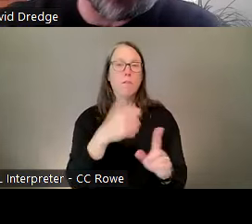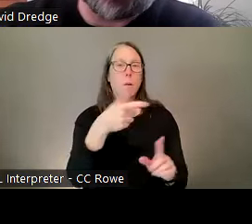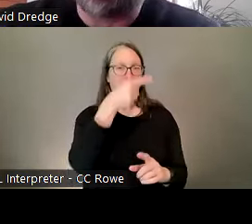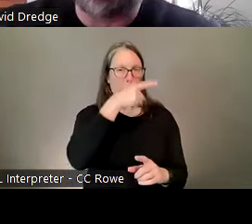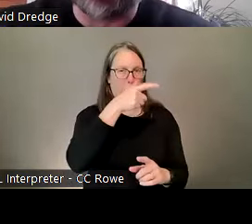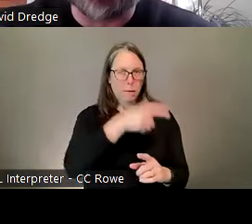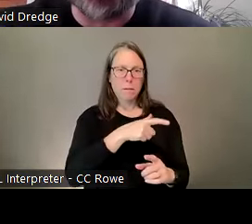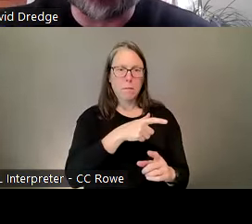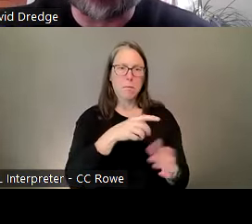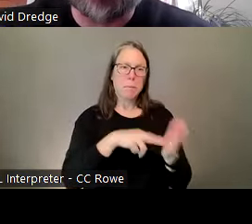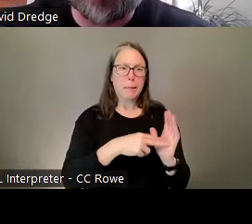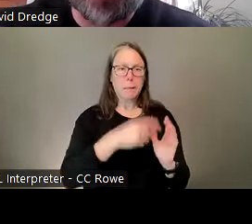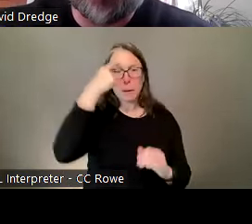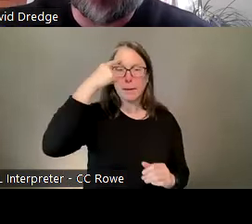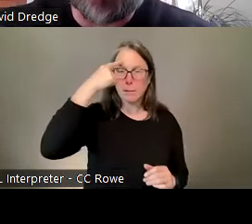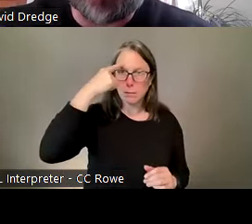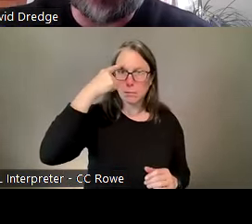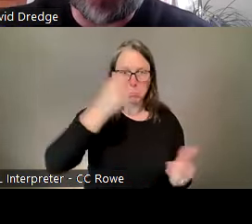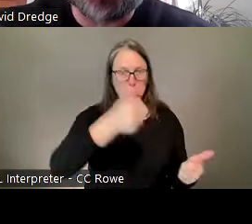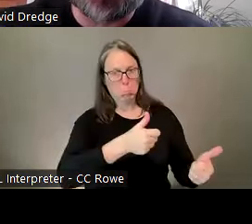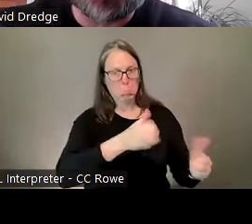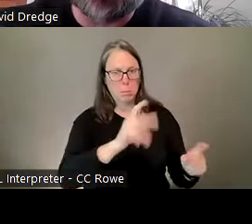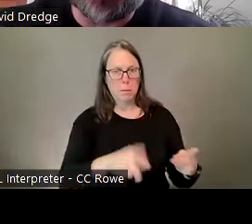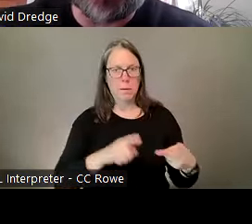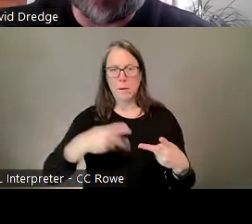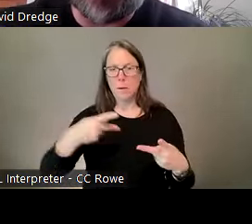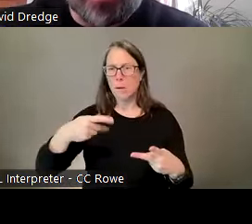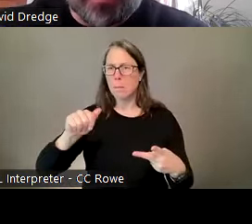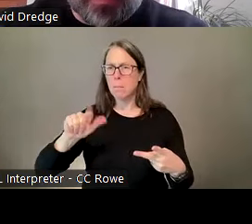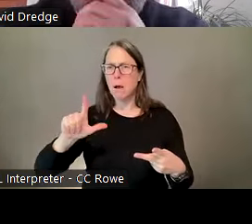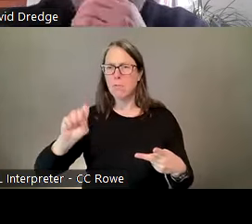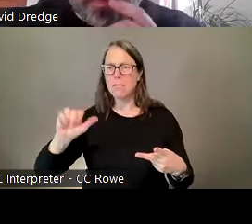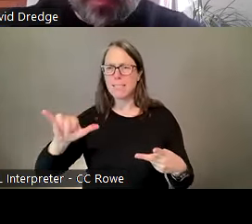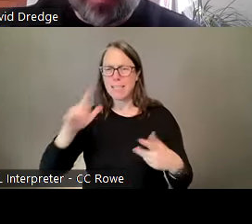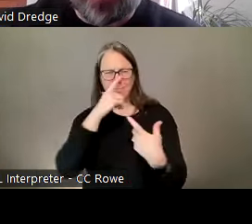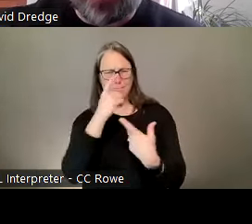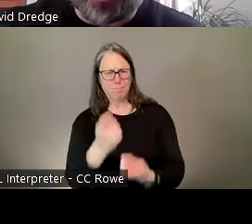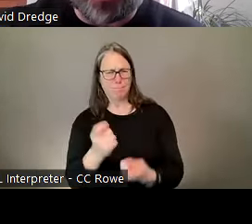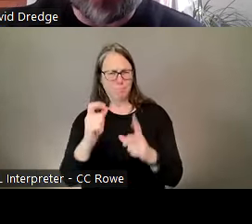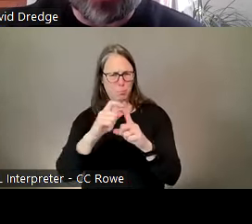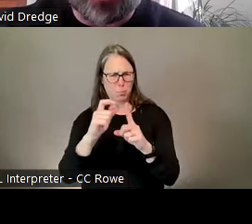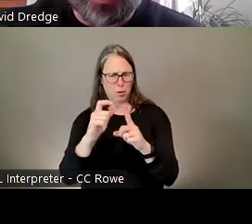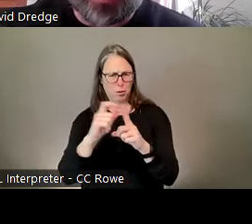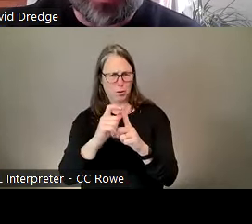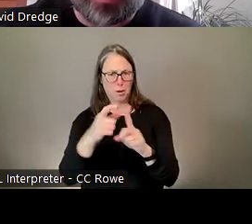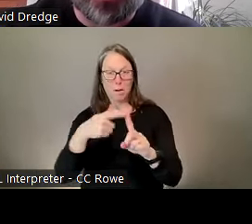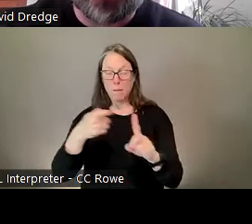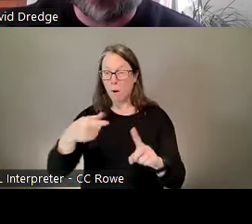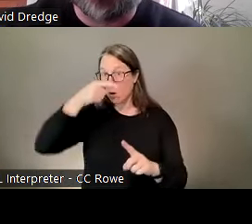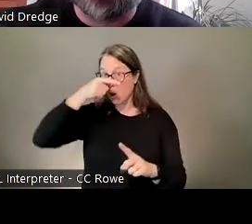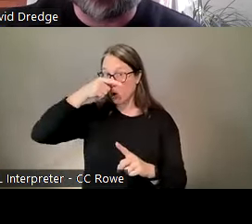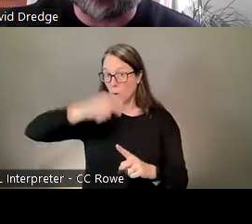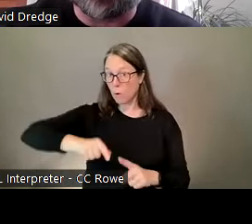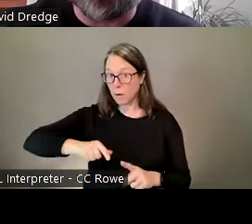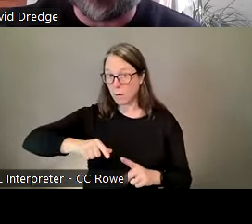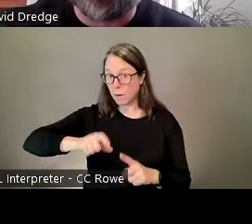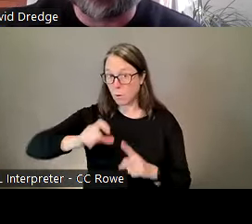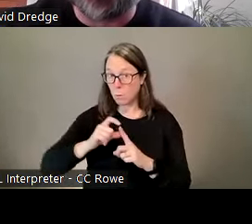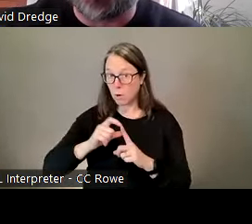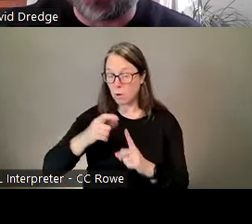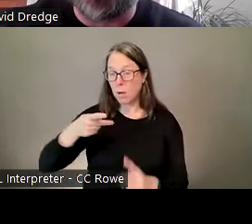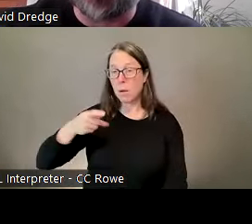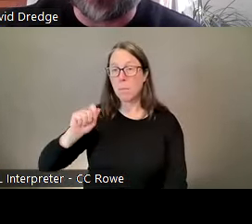means brain. So that makes sense. Palsy is an interesting word. So it comes from the Greek. So